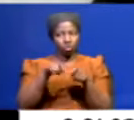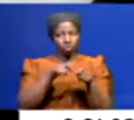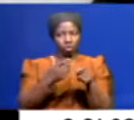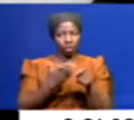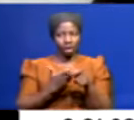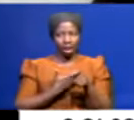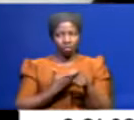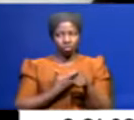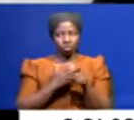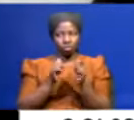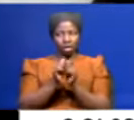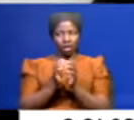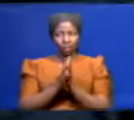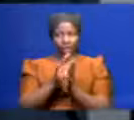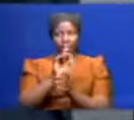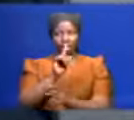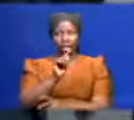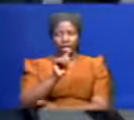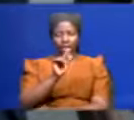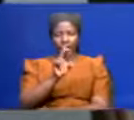Transplant Authority. Take a look.